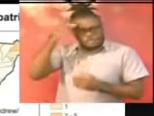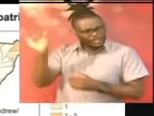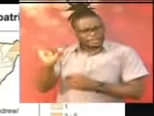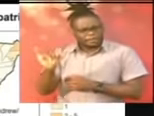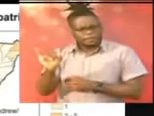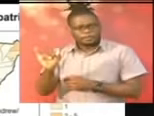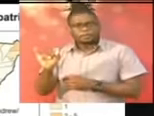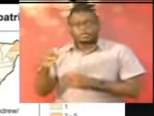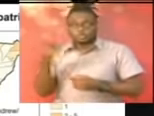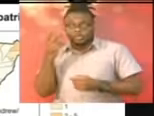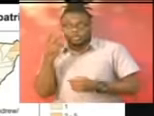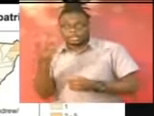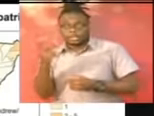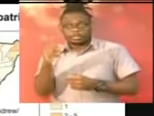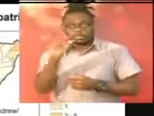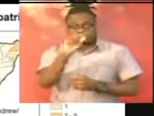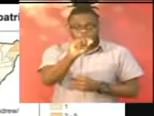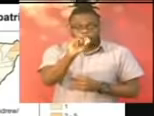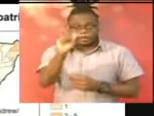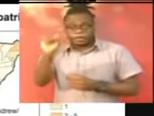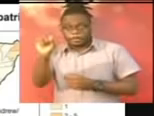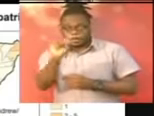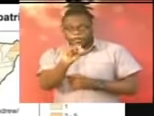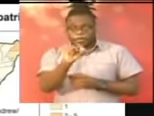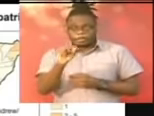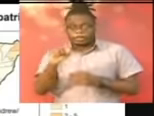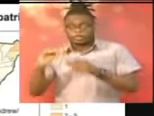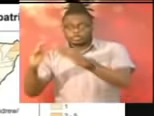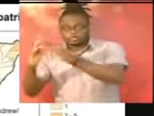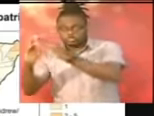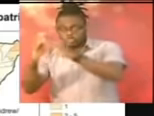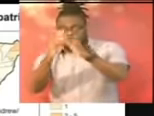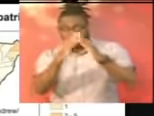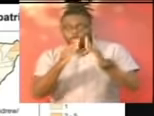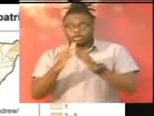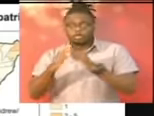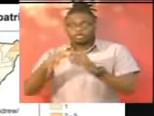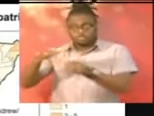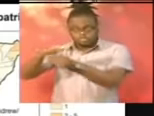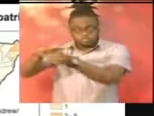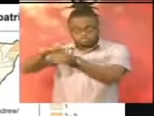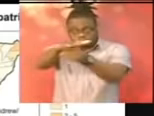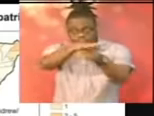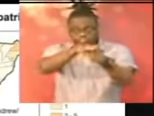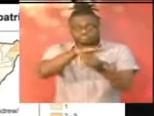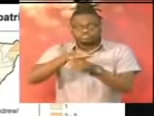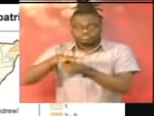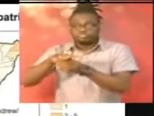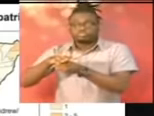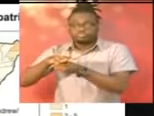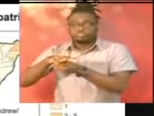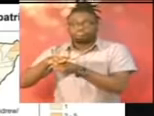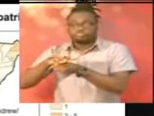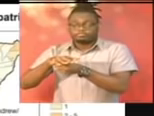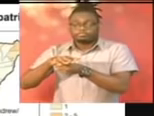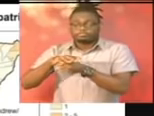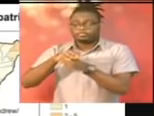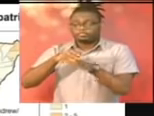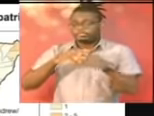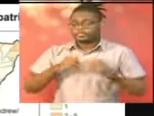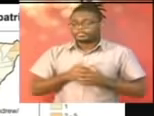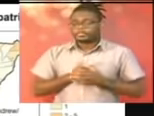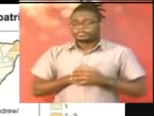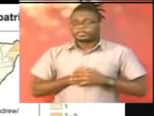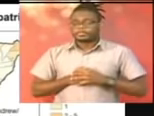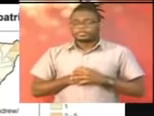points aggregated at the community level. And in this first map, we are looking at the period epidemiological weeks 21 and 22,